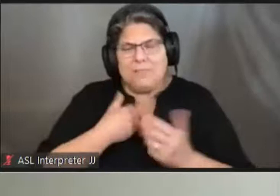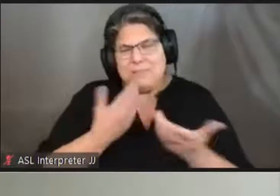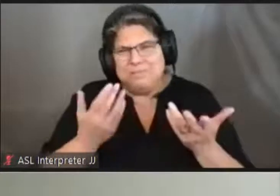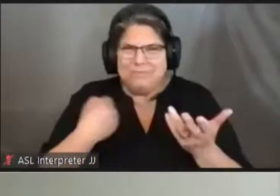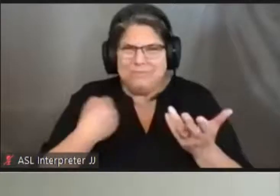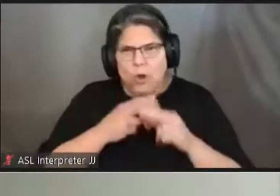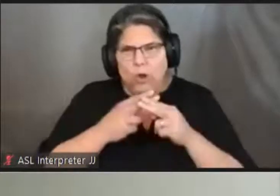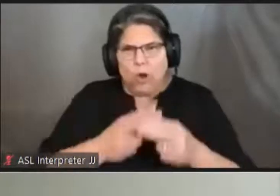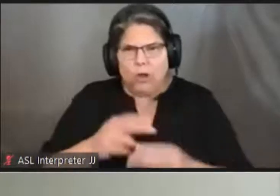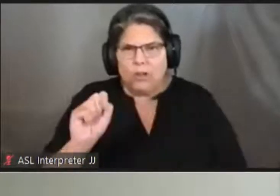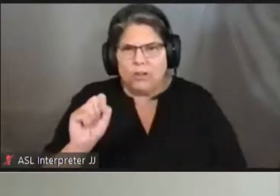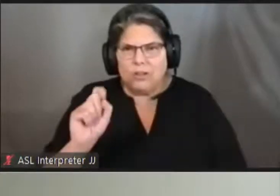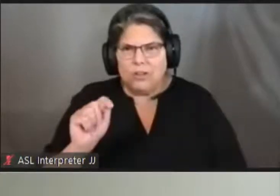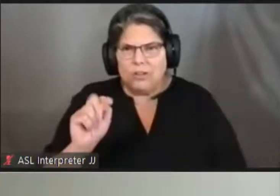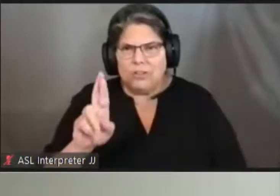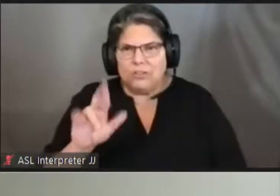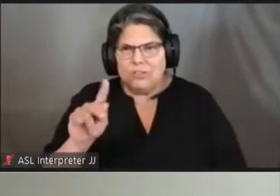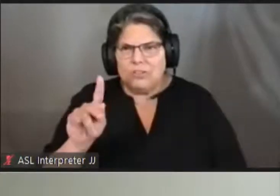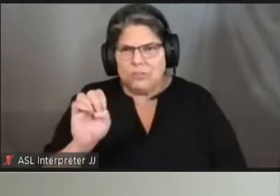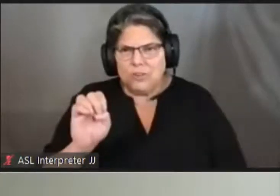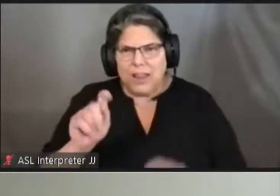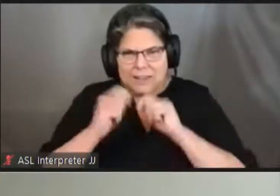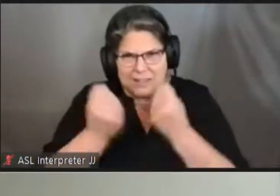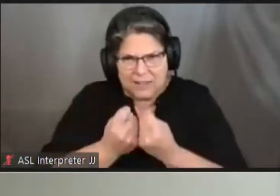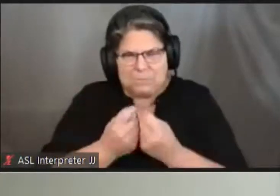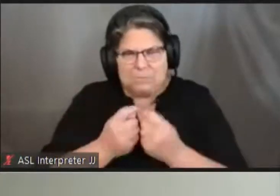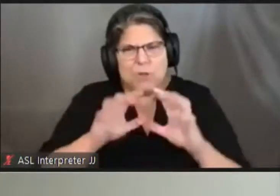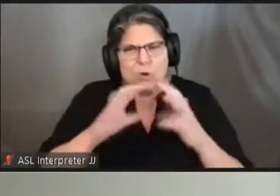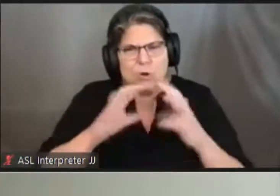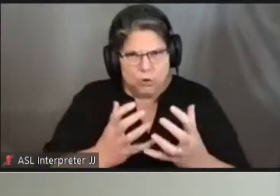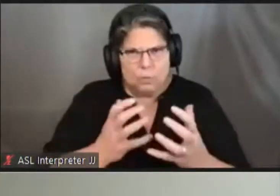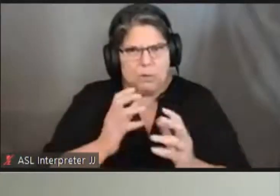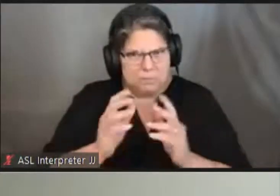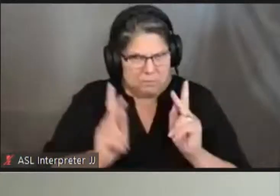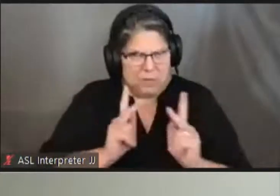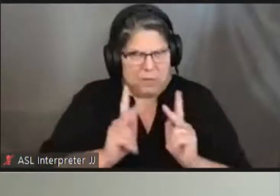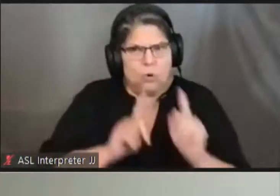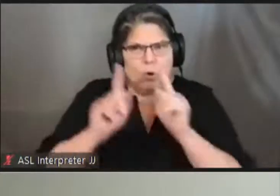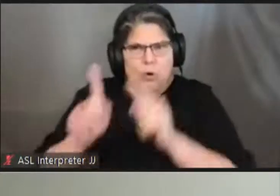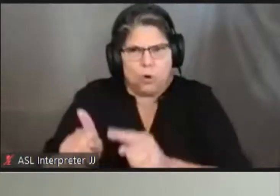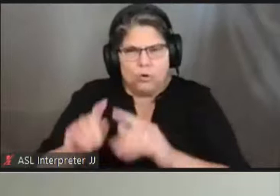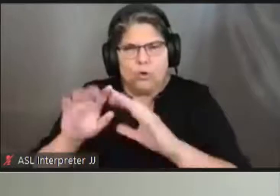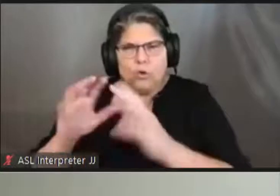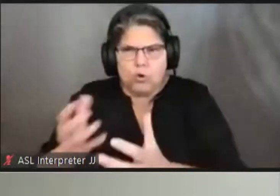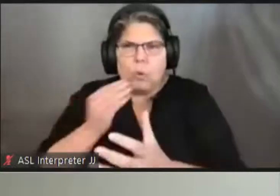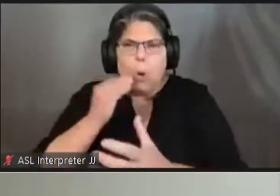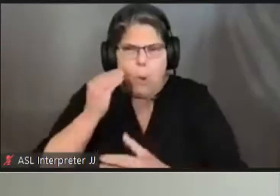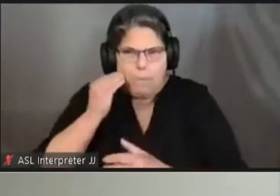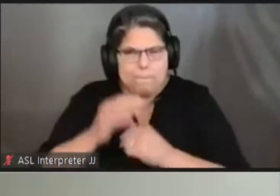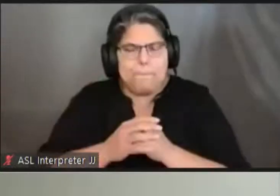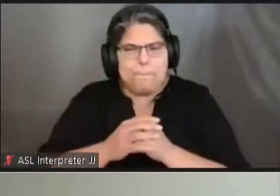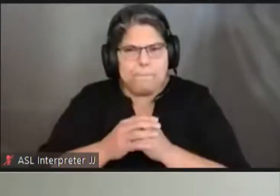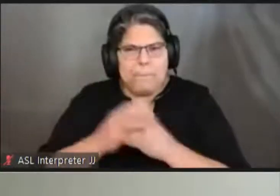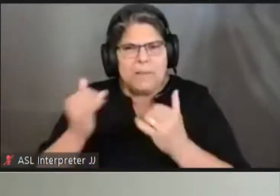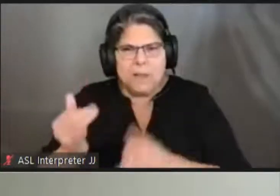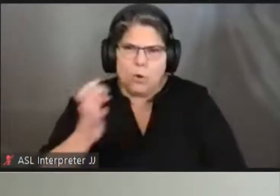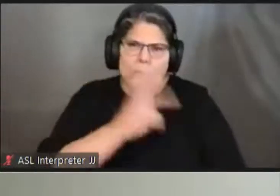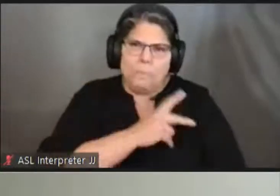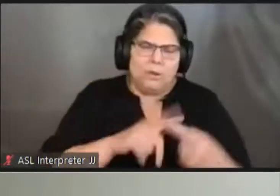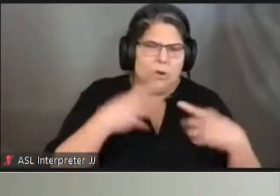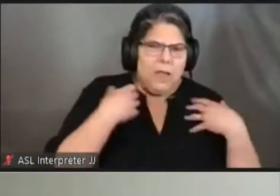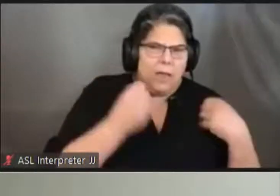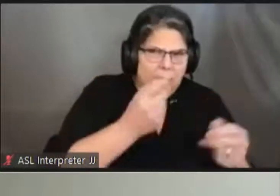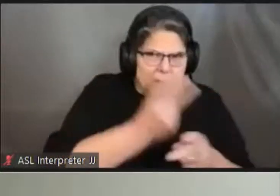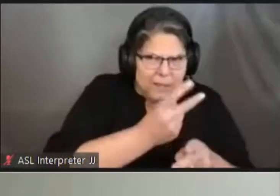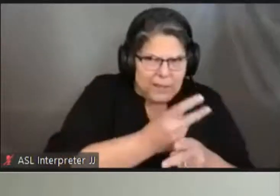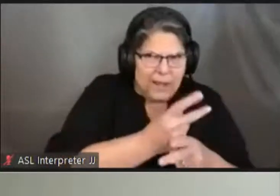team that goes out to smaller group homes. We're backtracking among the healthcare institutions where there